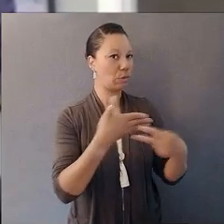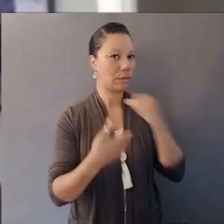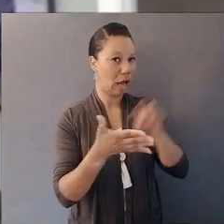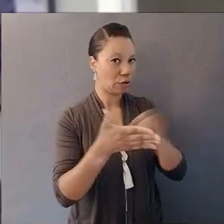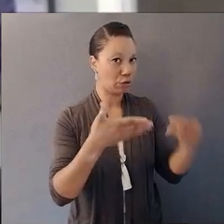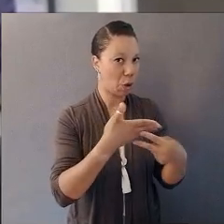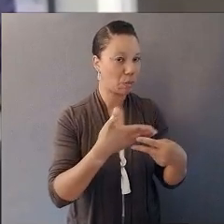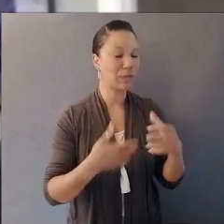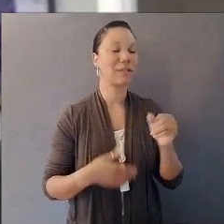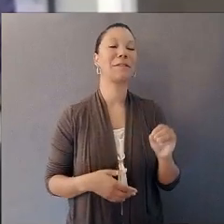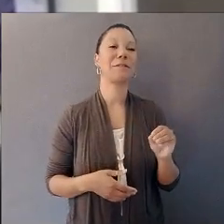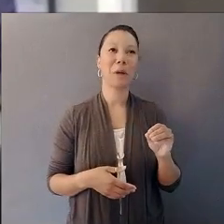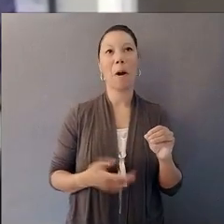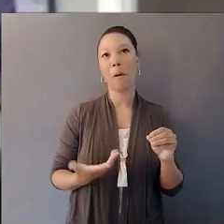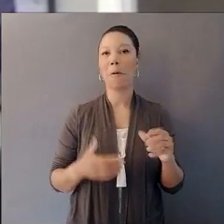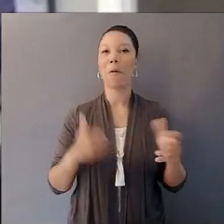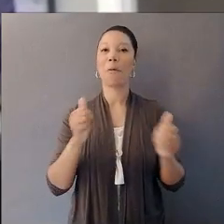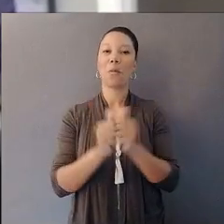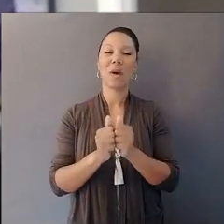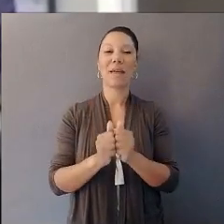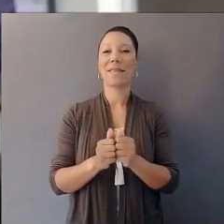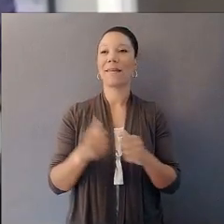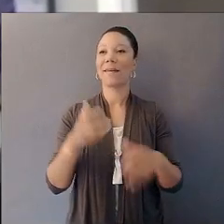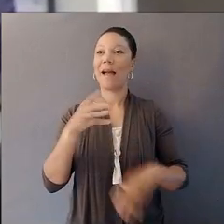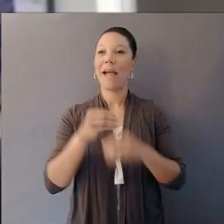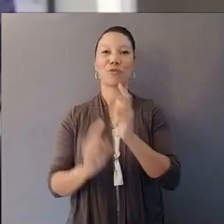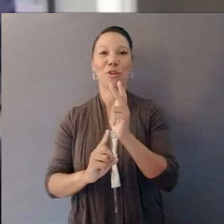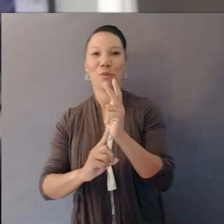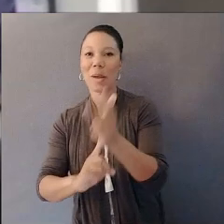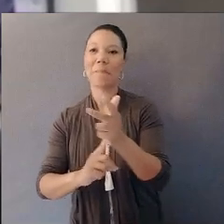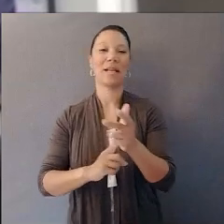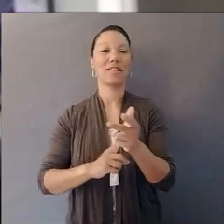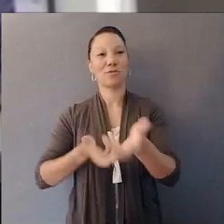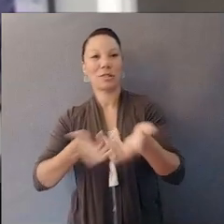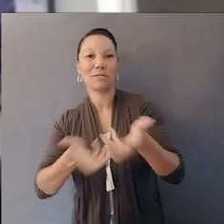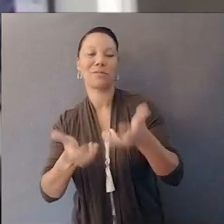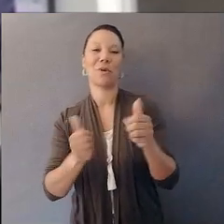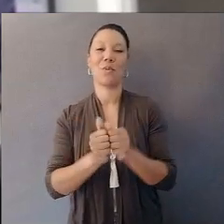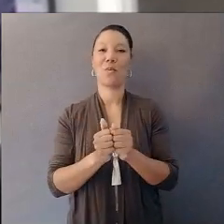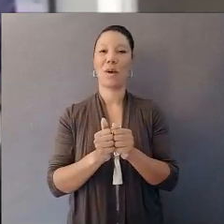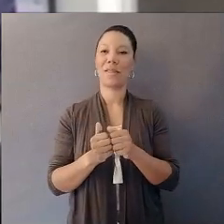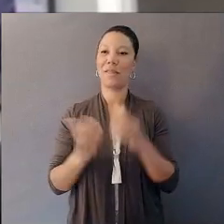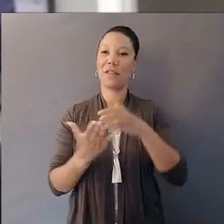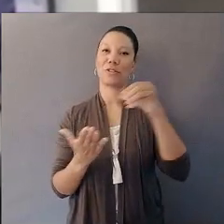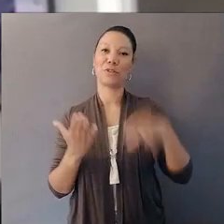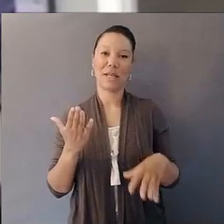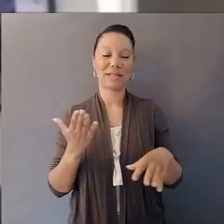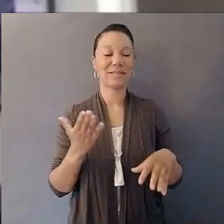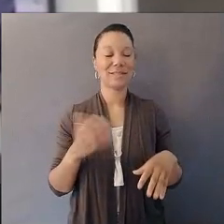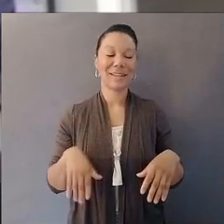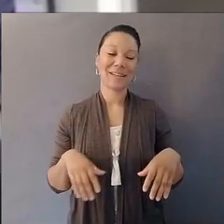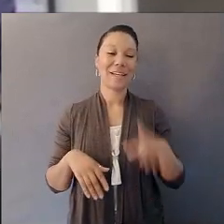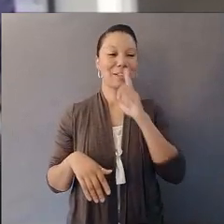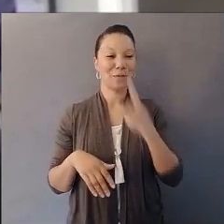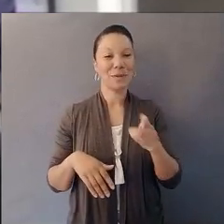spare 3 minutes or at the beginning of class. And that kind of moment was really amusing for me. And we now call it micro-wa,